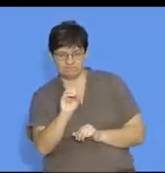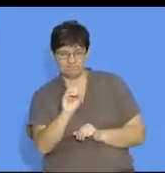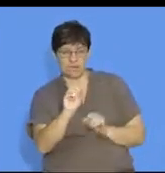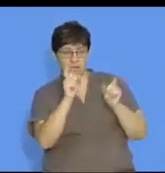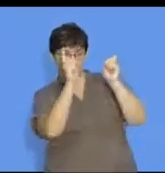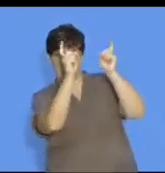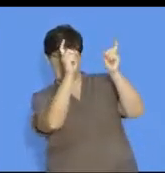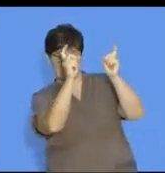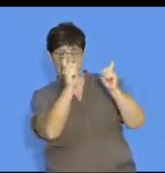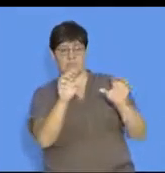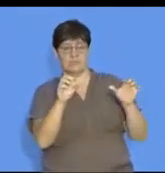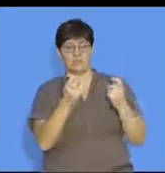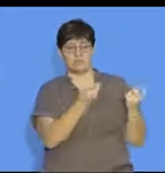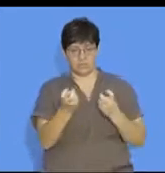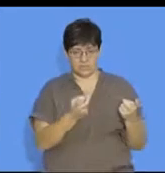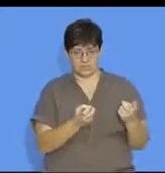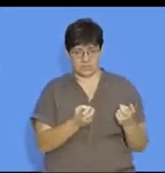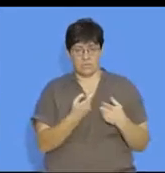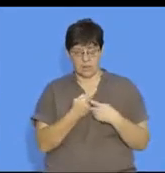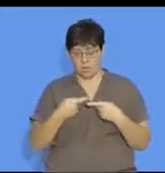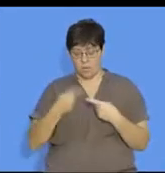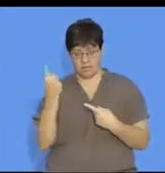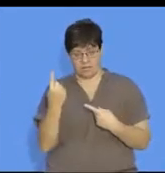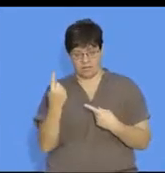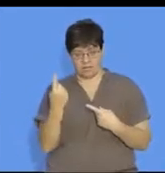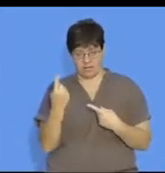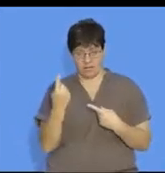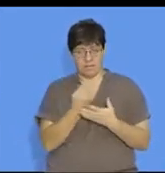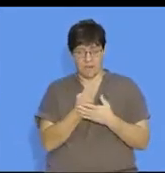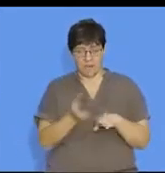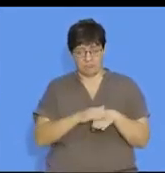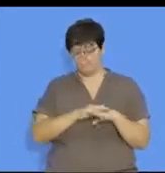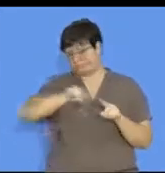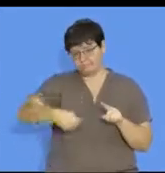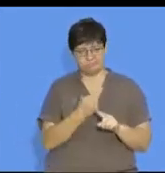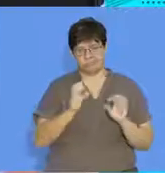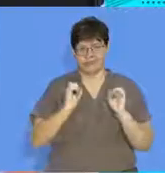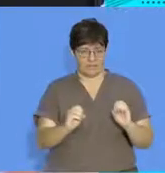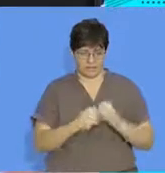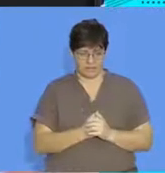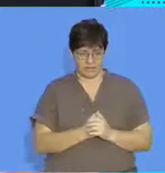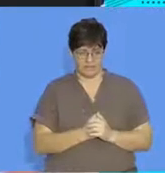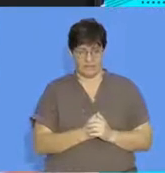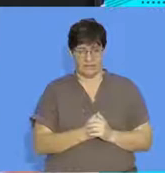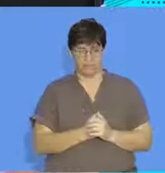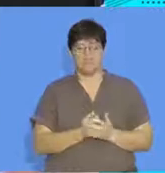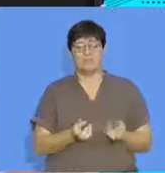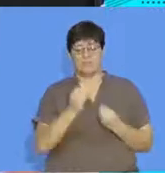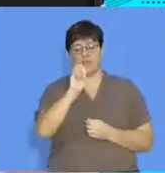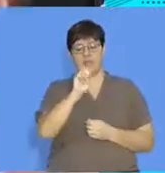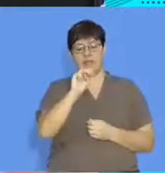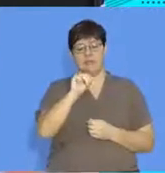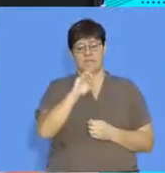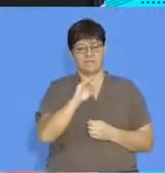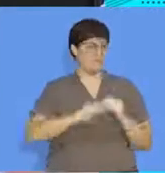across the source while the switch is open or while there is no current in the circuit, that measurement gives us the